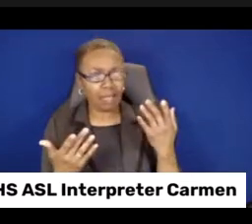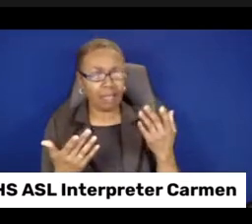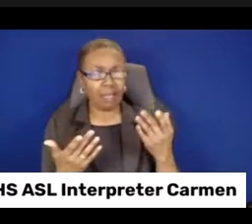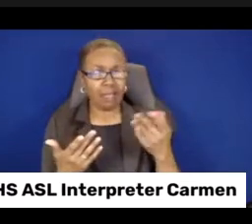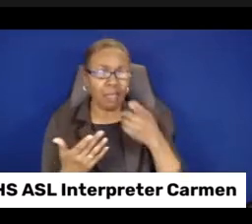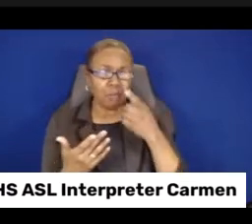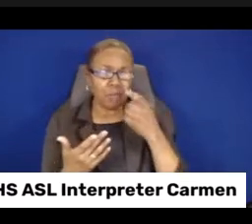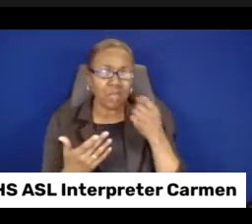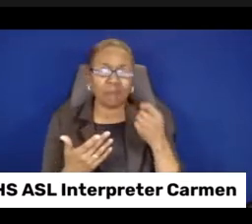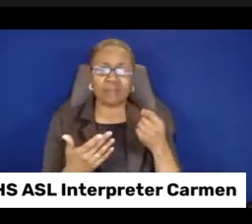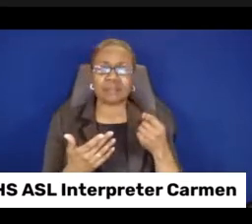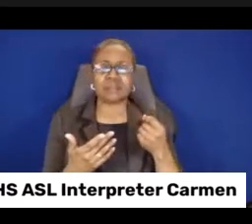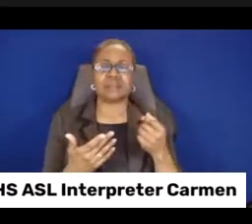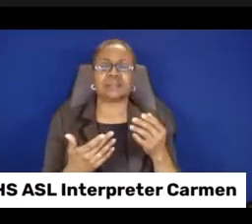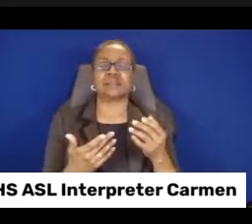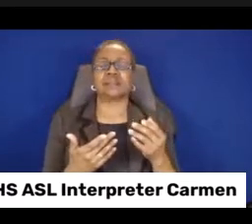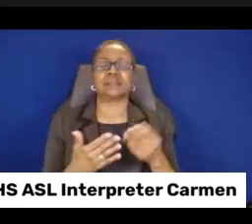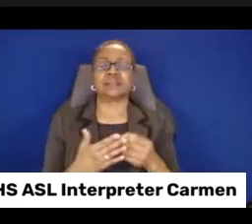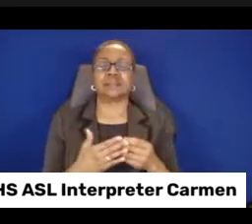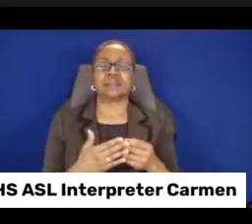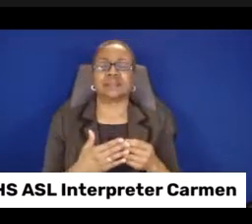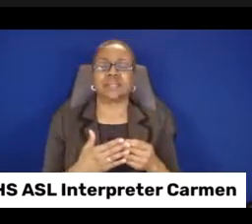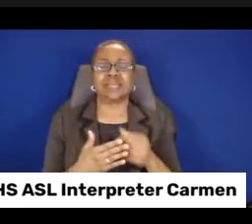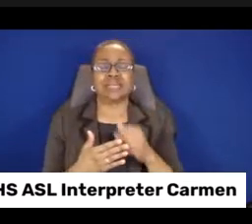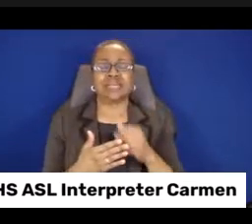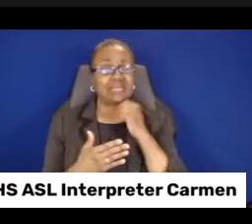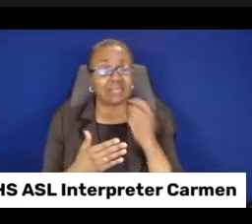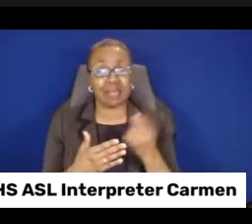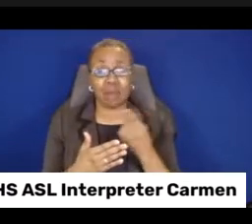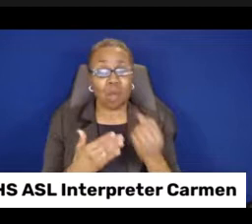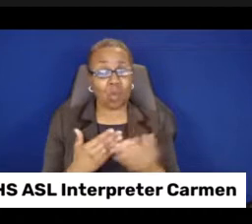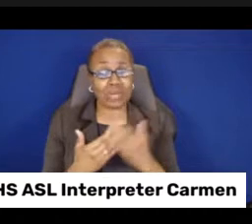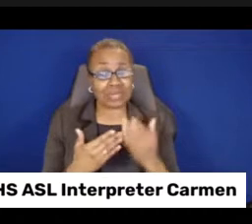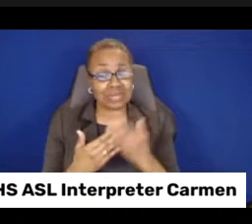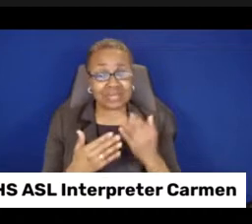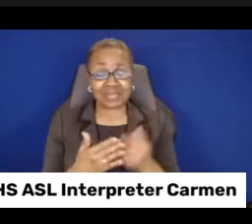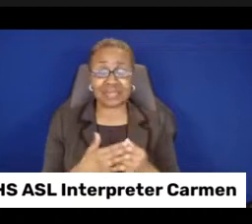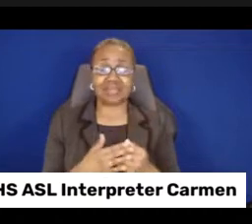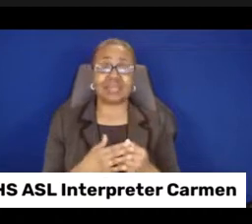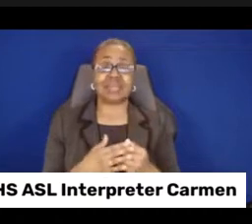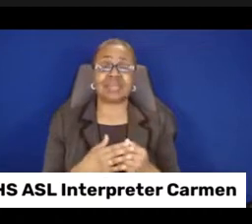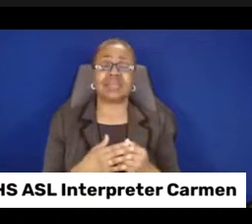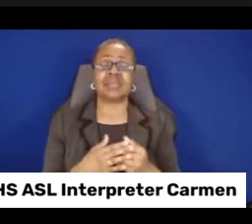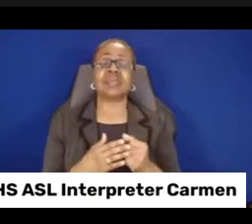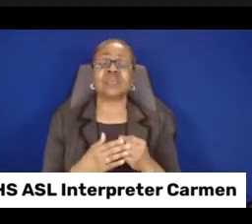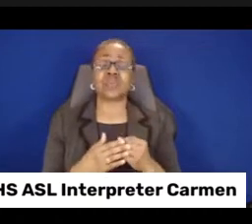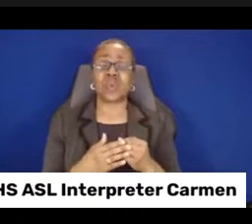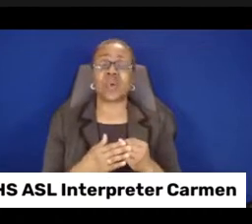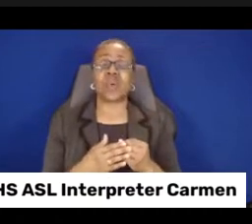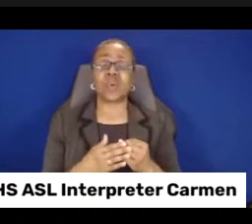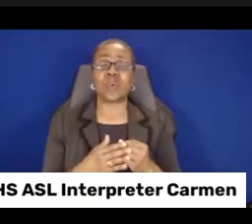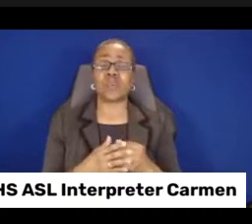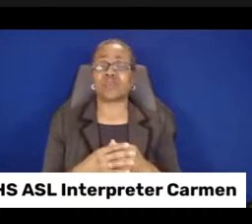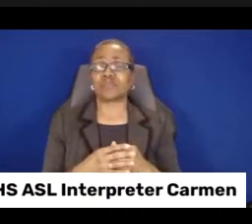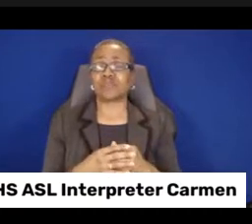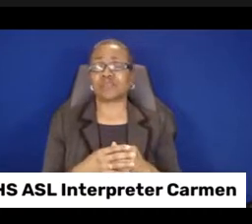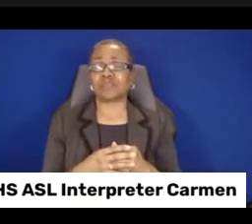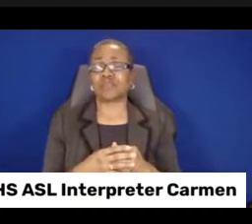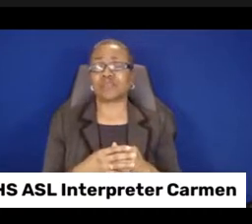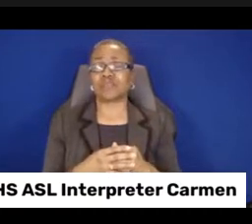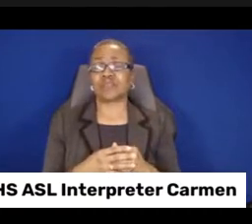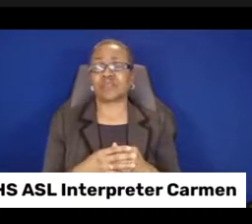Given that it's not always easy. So aside from,